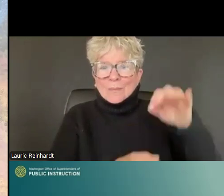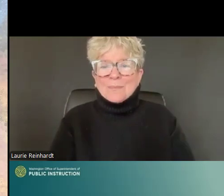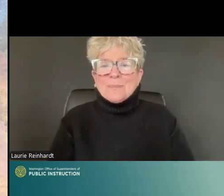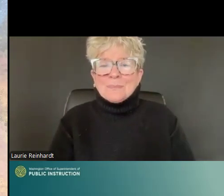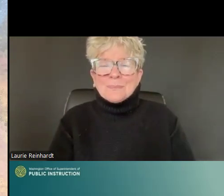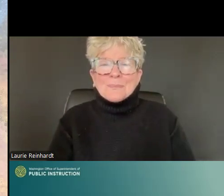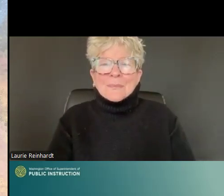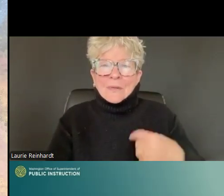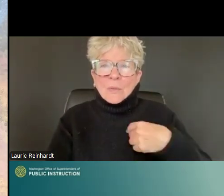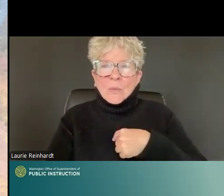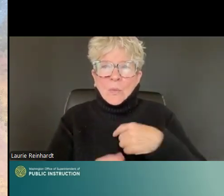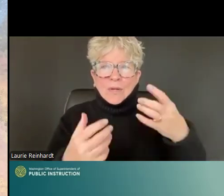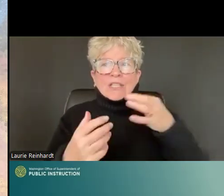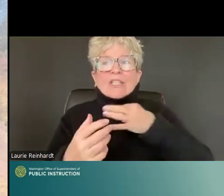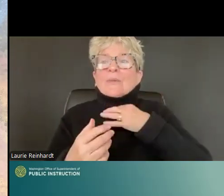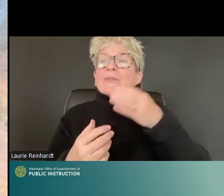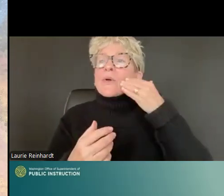because we want to know who's here.